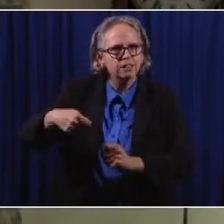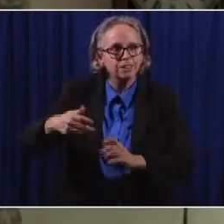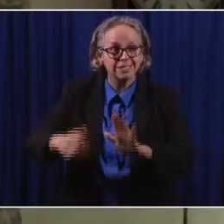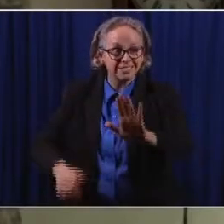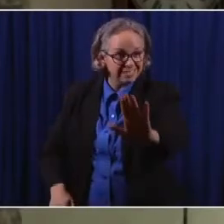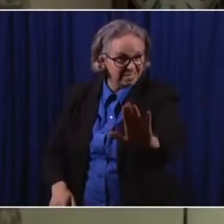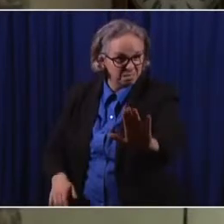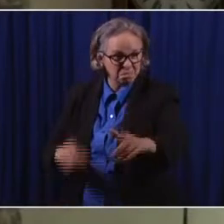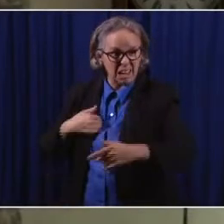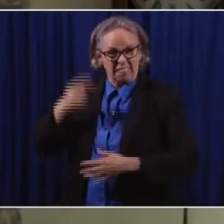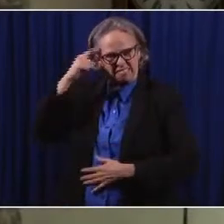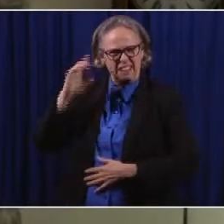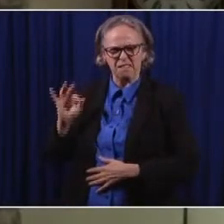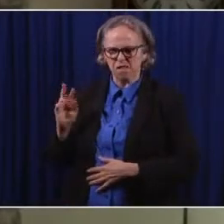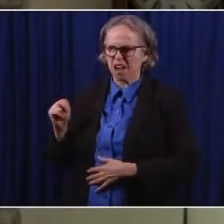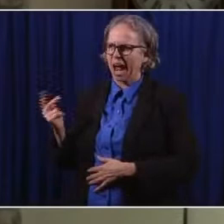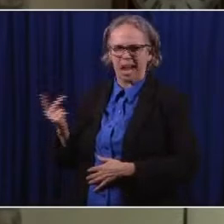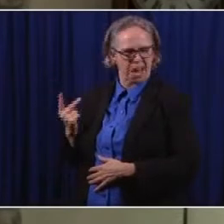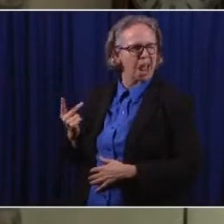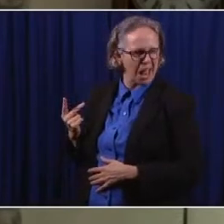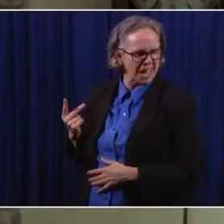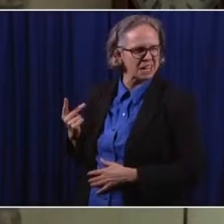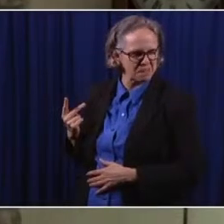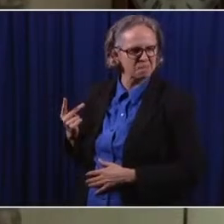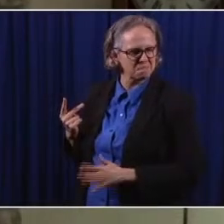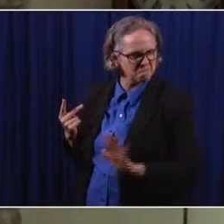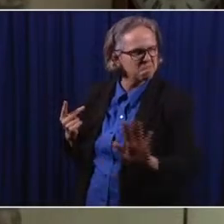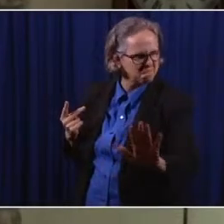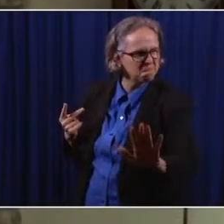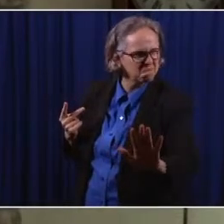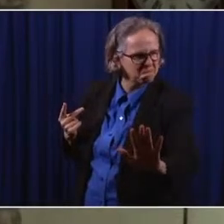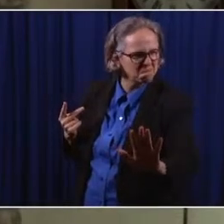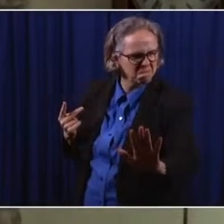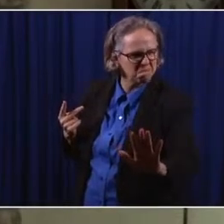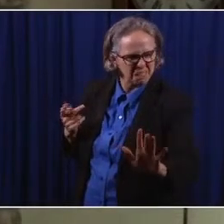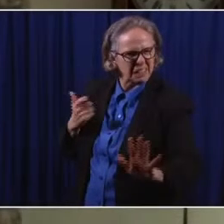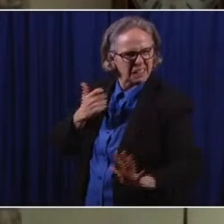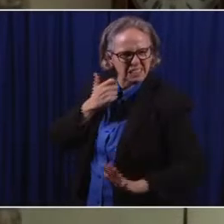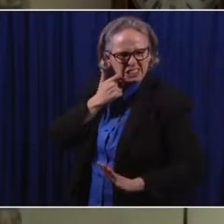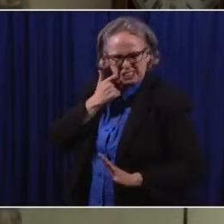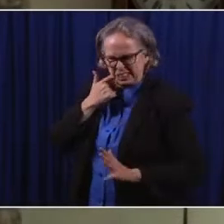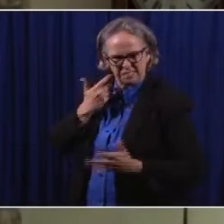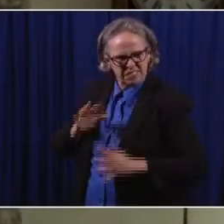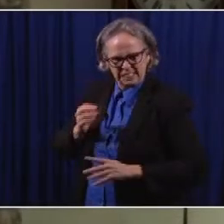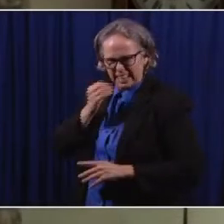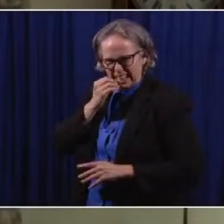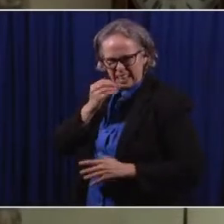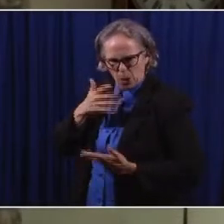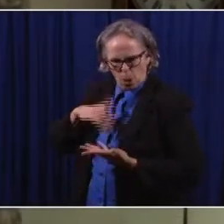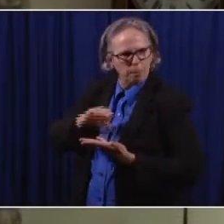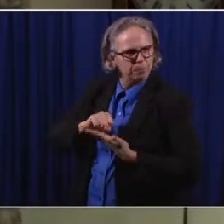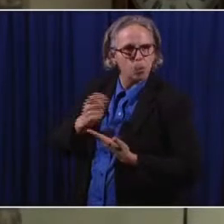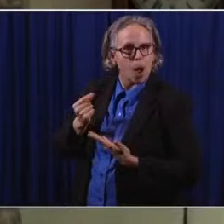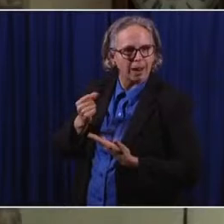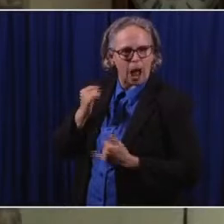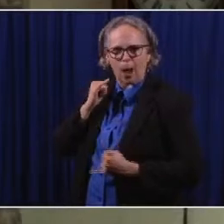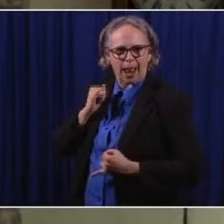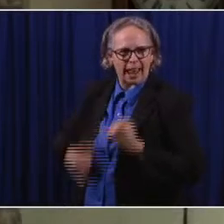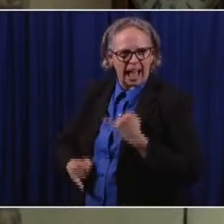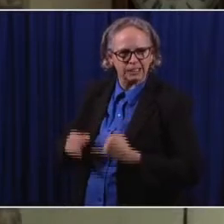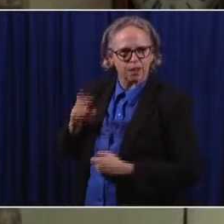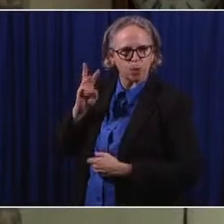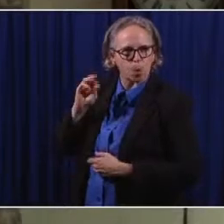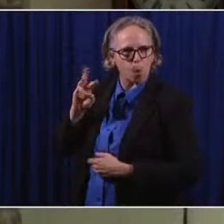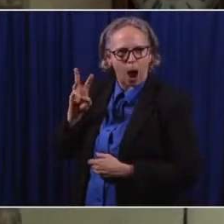up maybe the last of our Lake Erie walleye and perch not too long